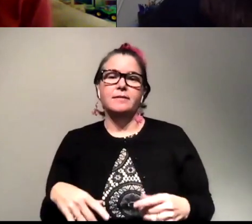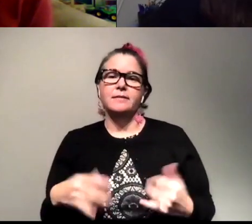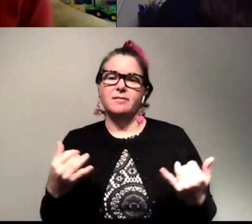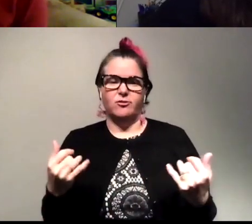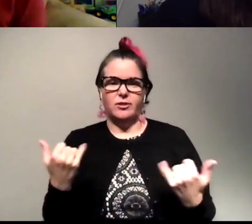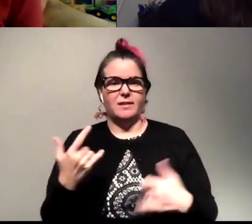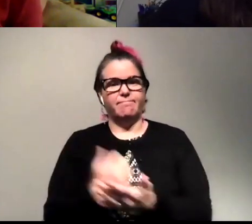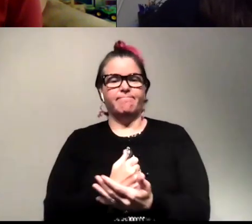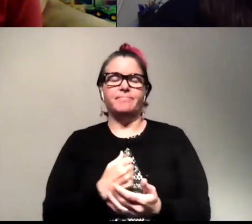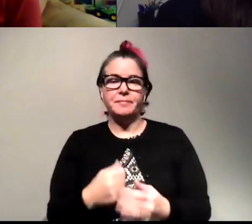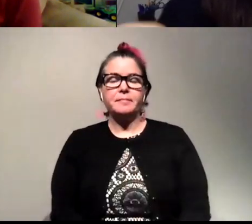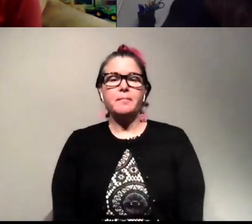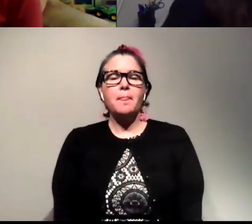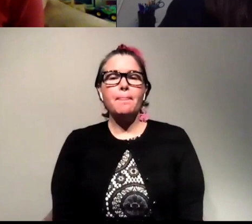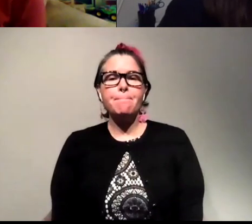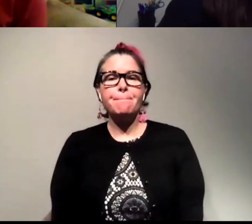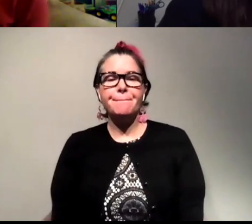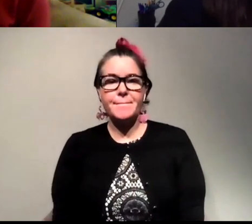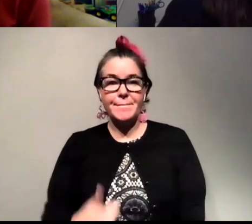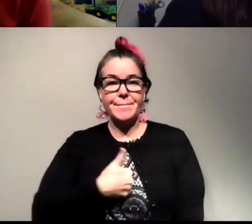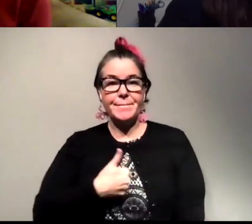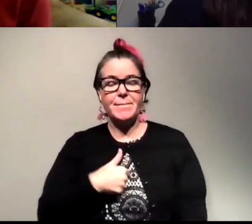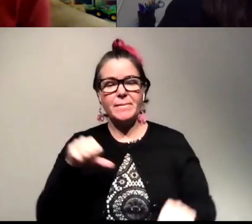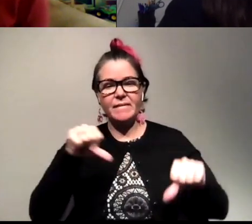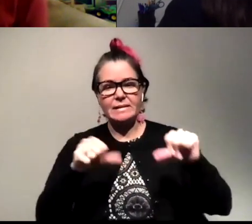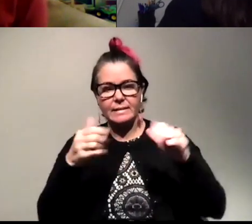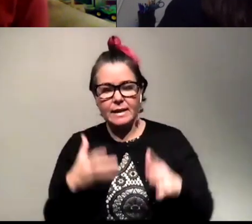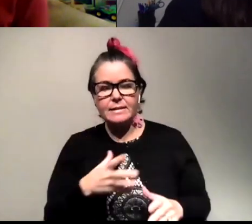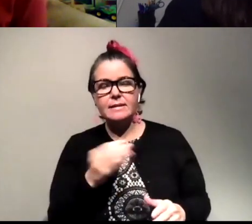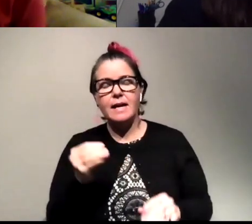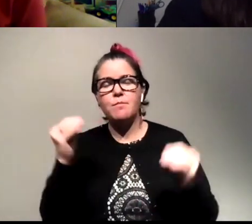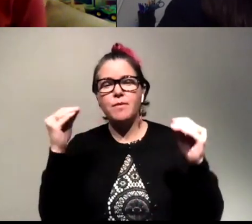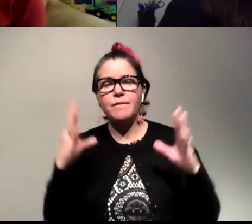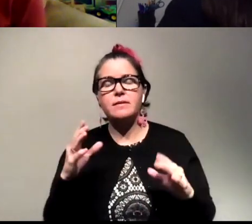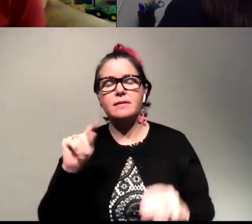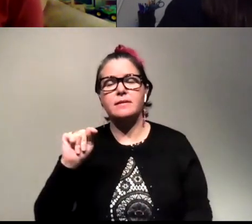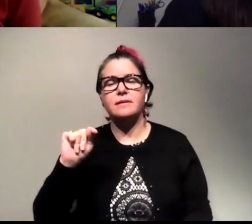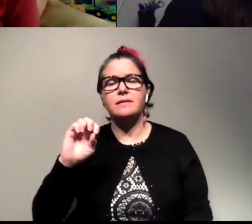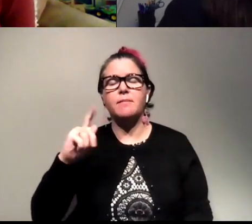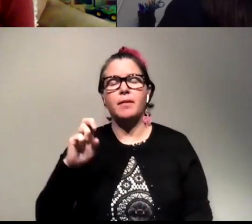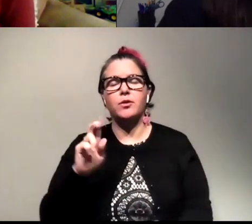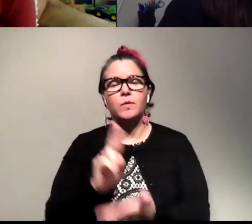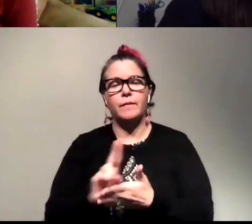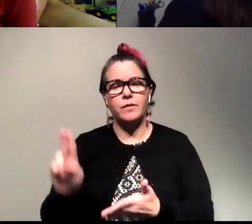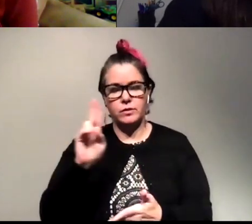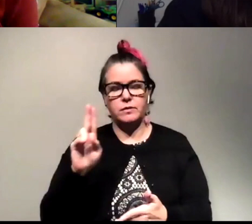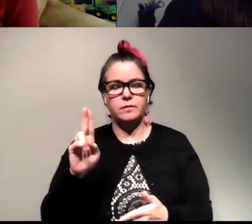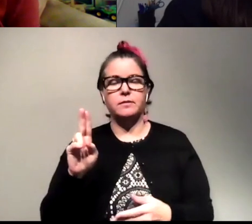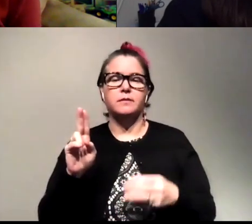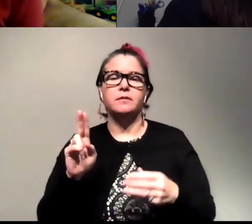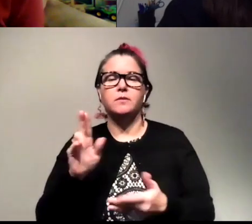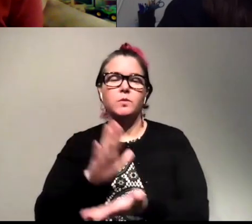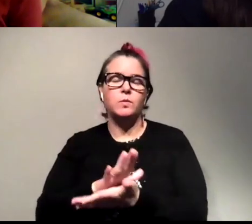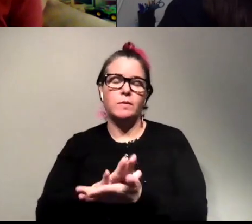this today. I am a scientist and professor at Temple University Lewis Katz School of